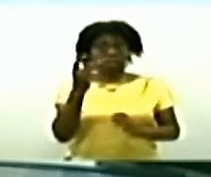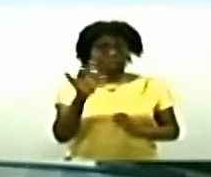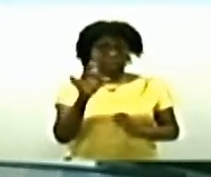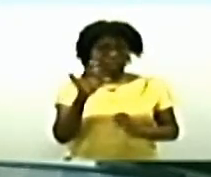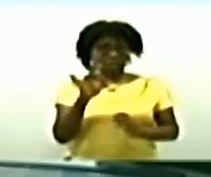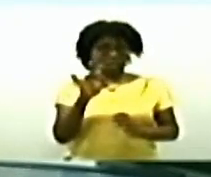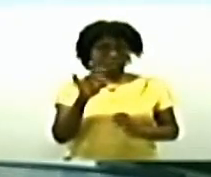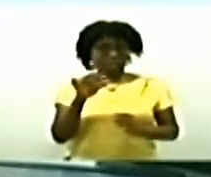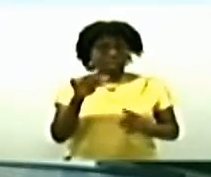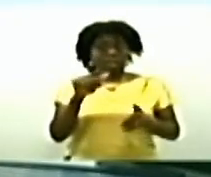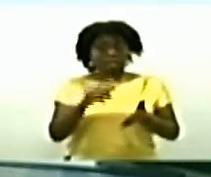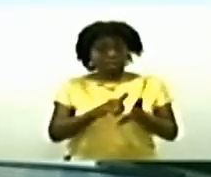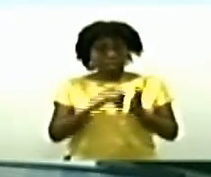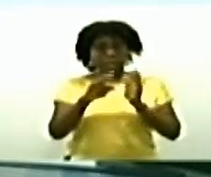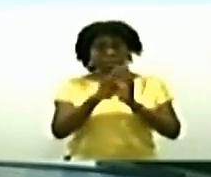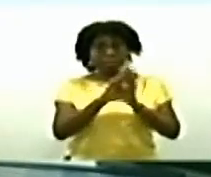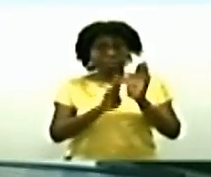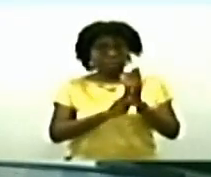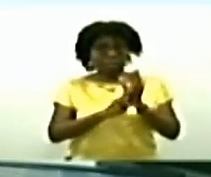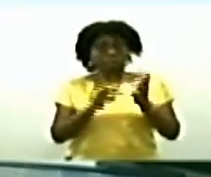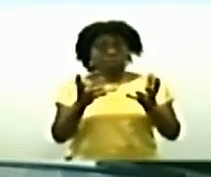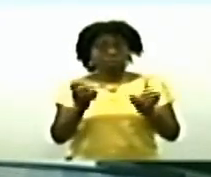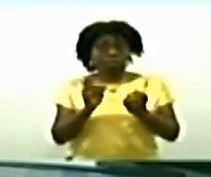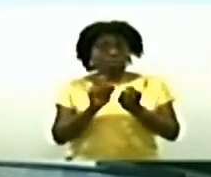Traffic Act Cap